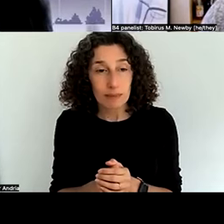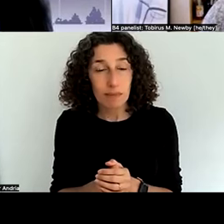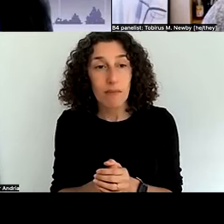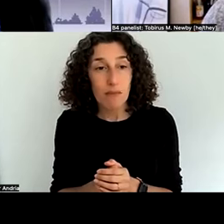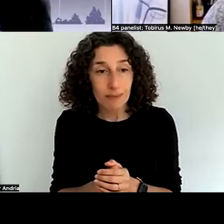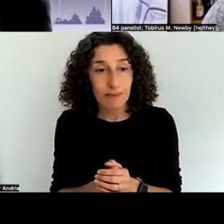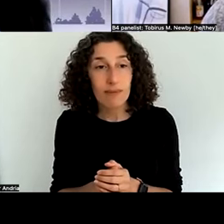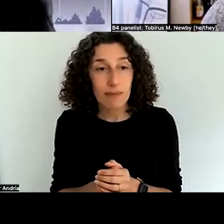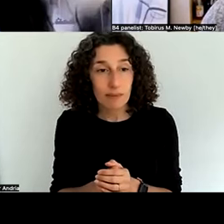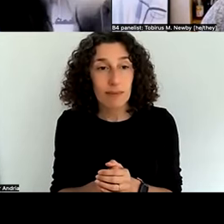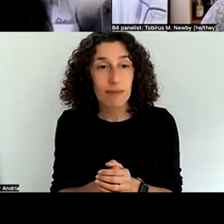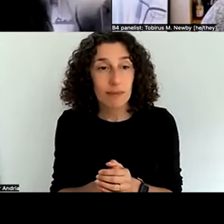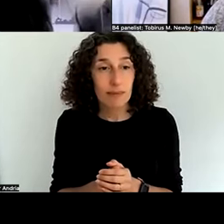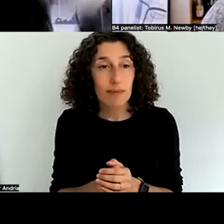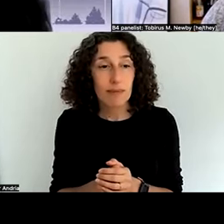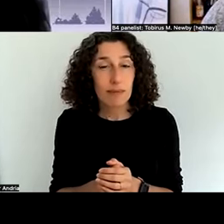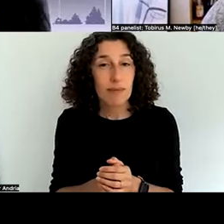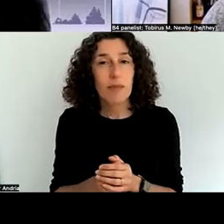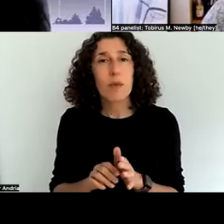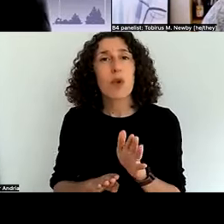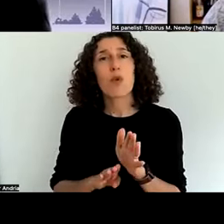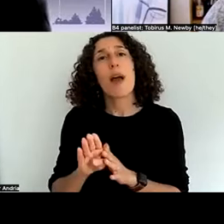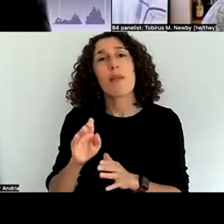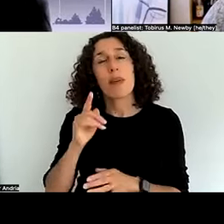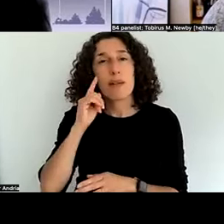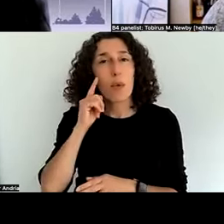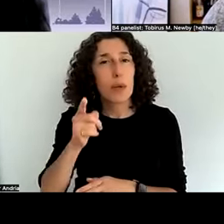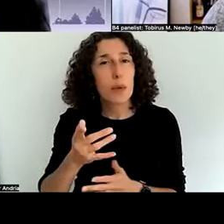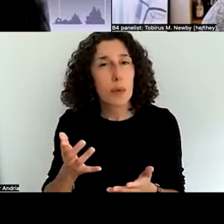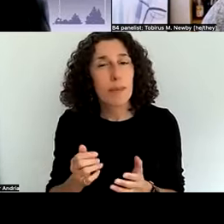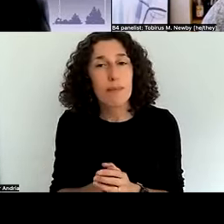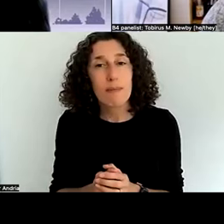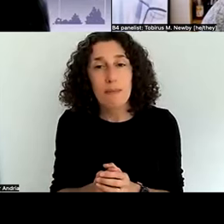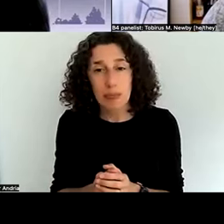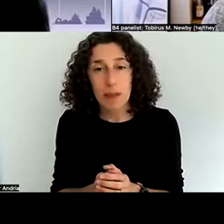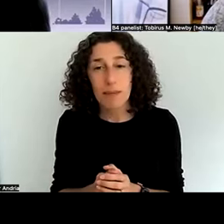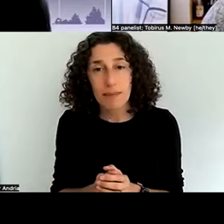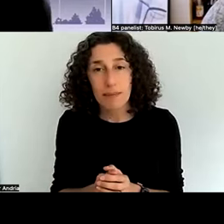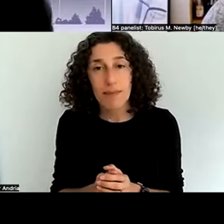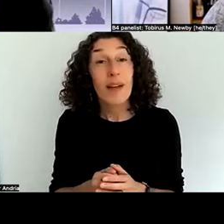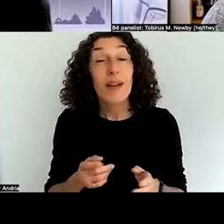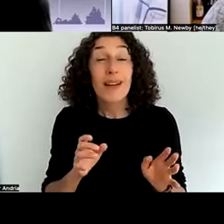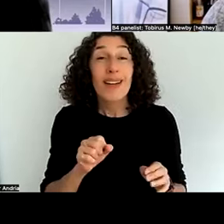I had a sort of like a visual it's like